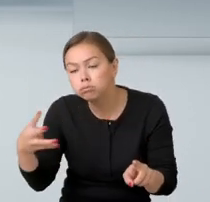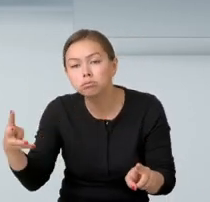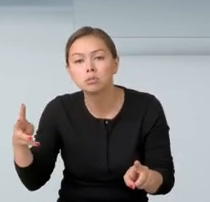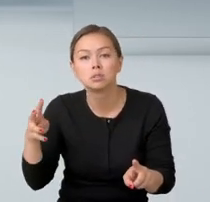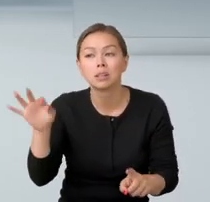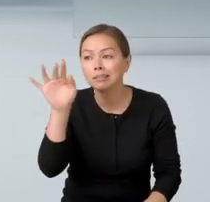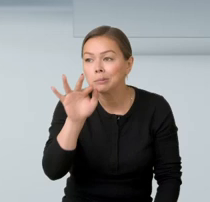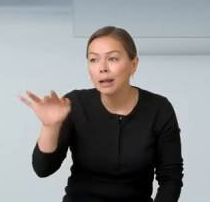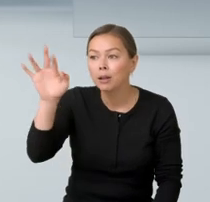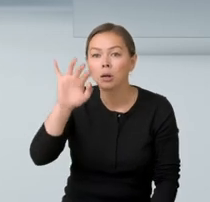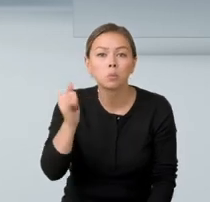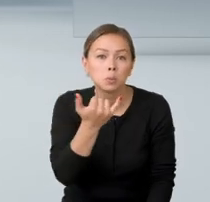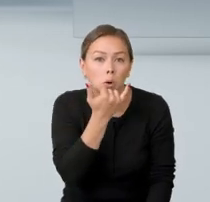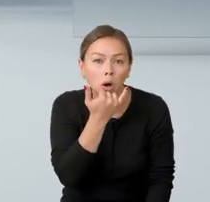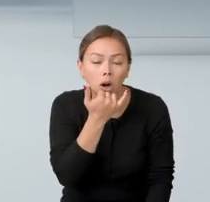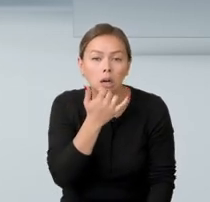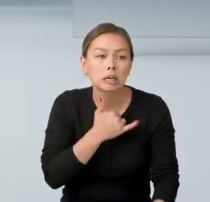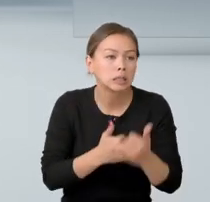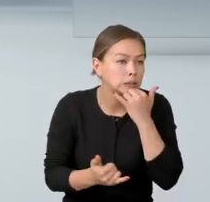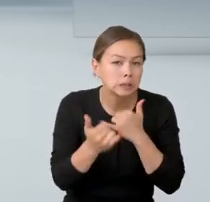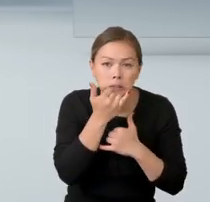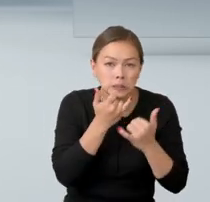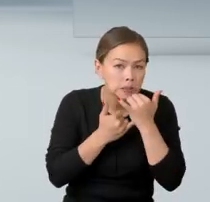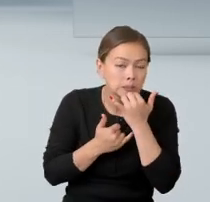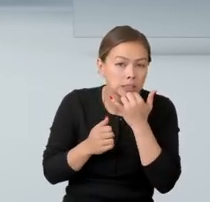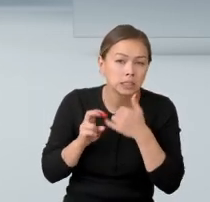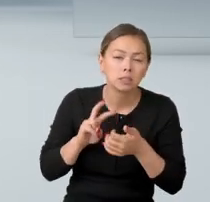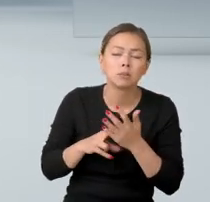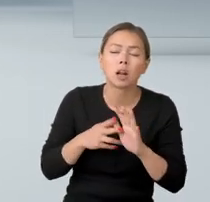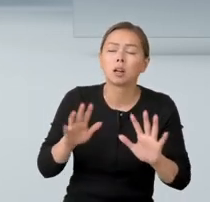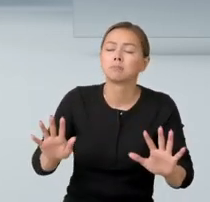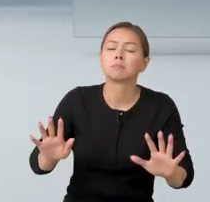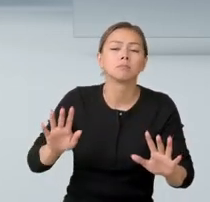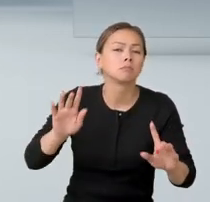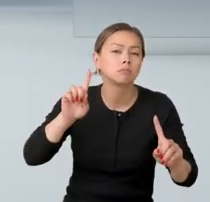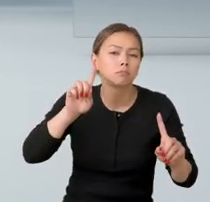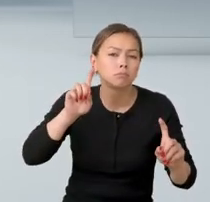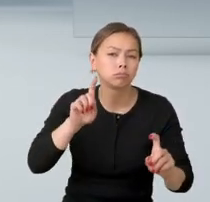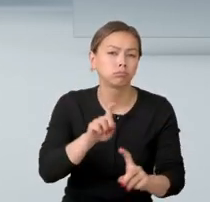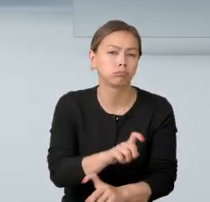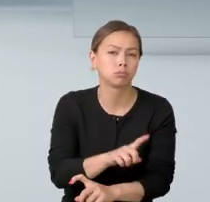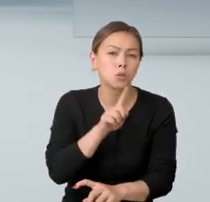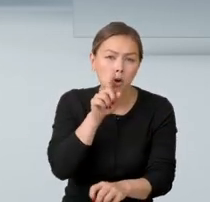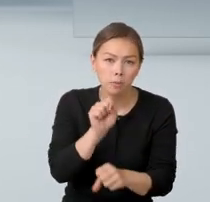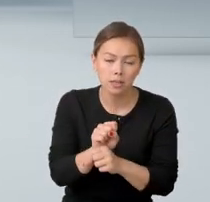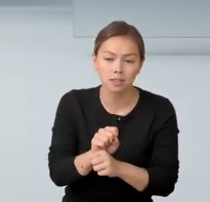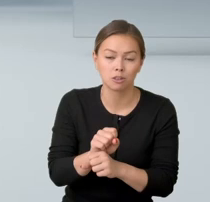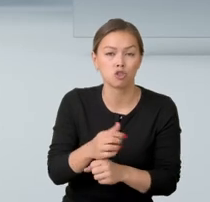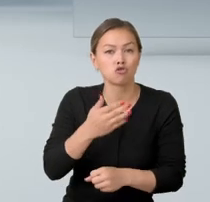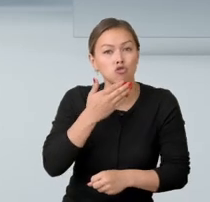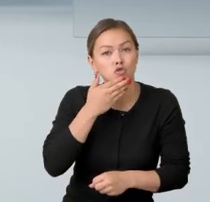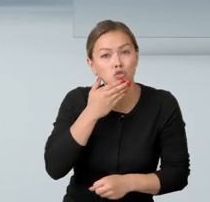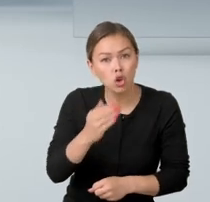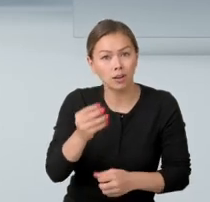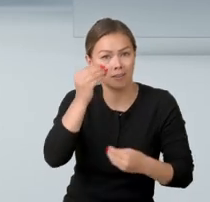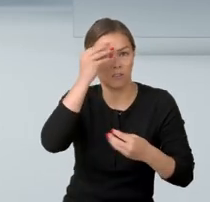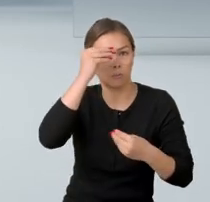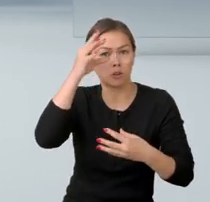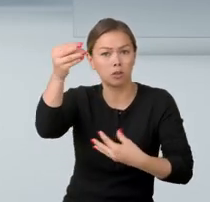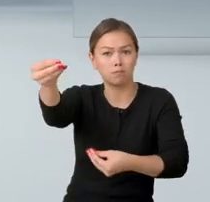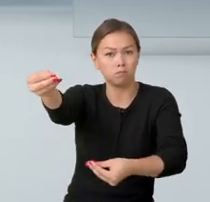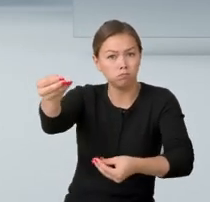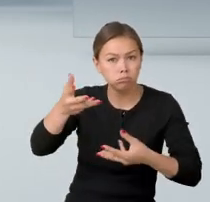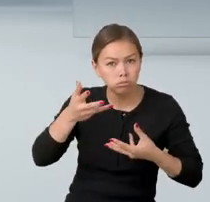dealing with typos and mistakes in in other words uh they actually were not able to get